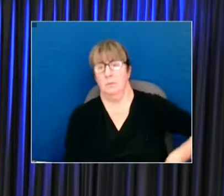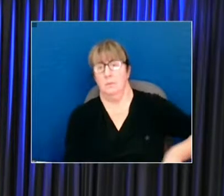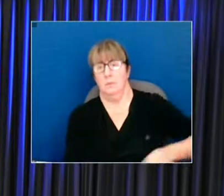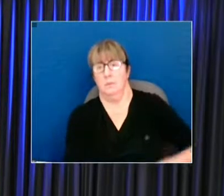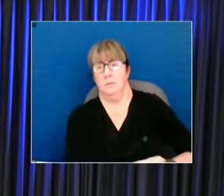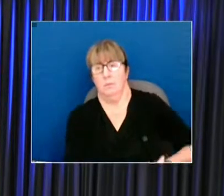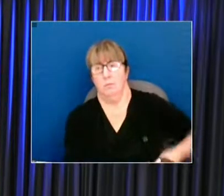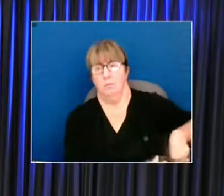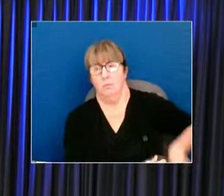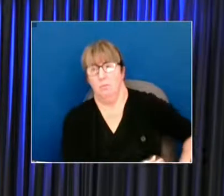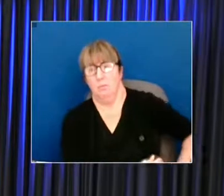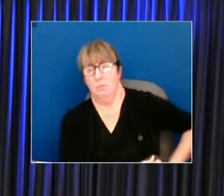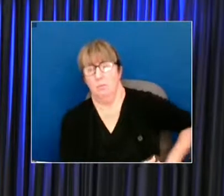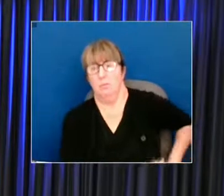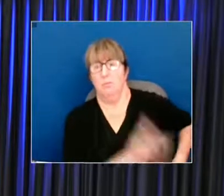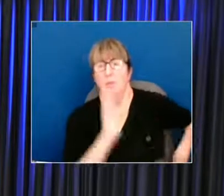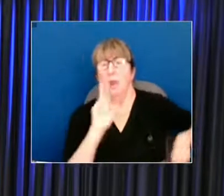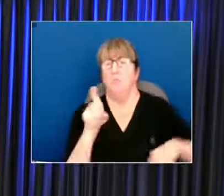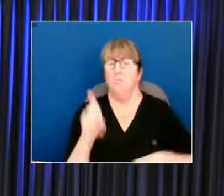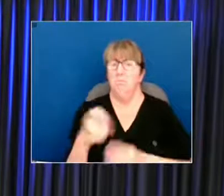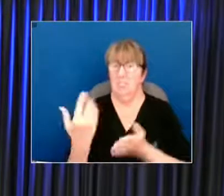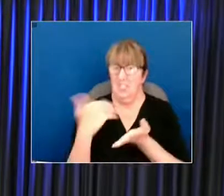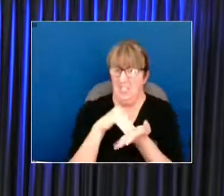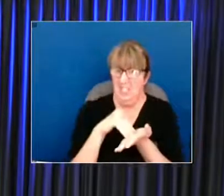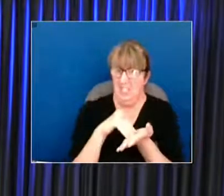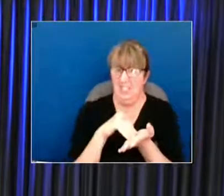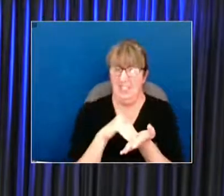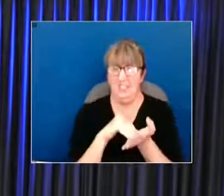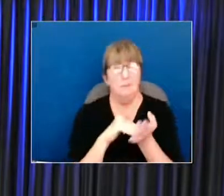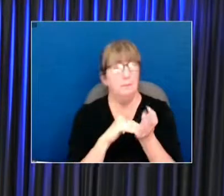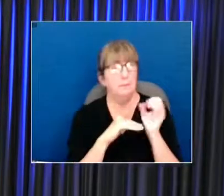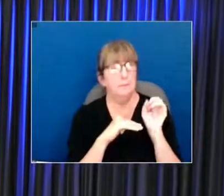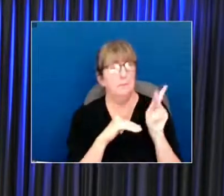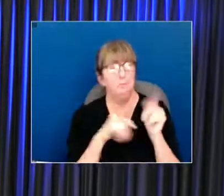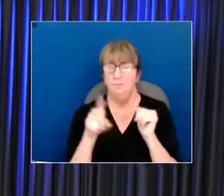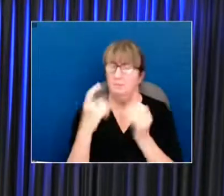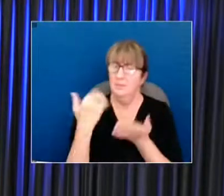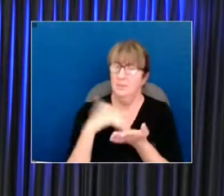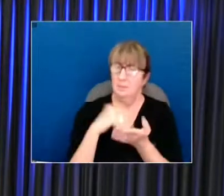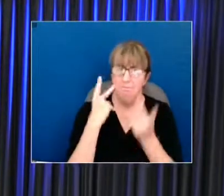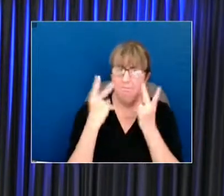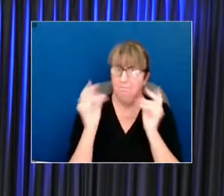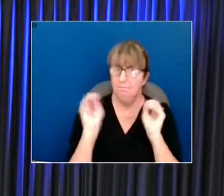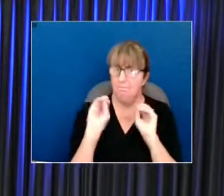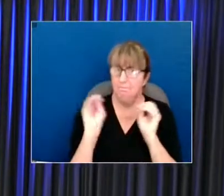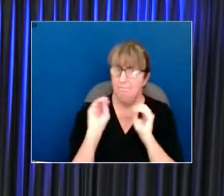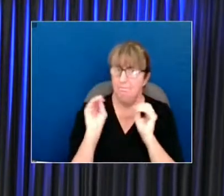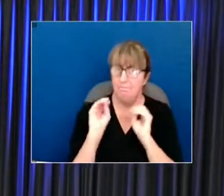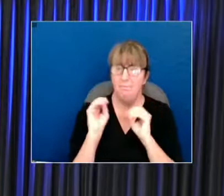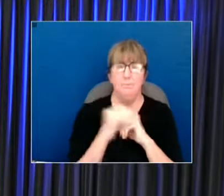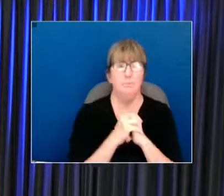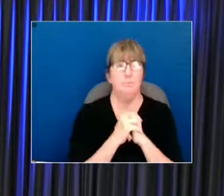I'm gonna I'm click sorry, it again. was that for me, Jacqueline? Yeah, because I'll click it again. I'm still not seeing anything on the YouTube page. I'm watching some sort